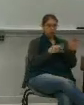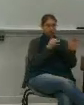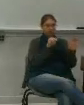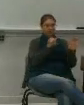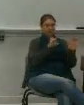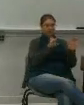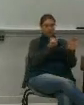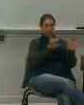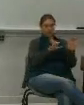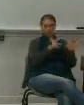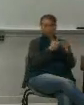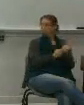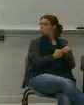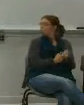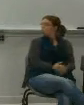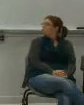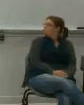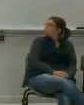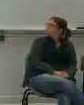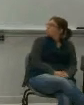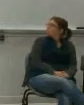abiotically.